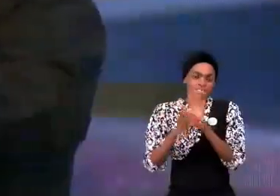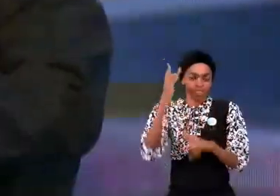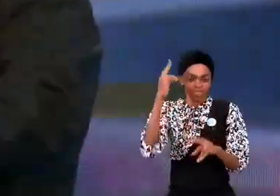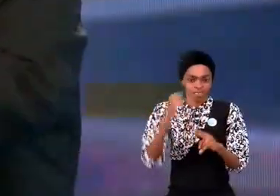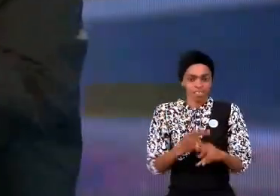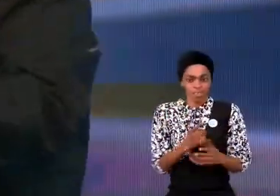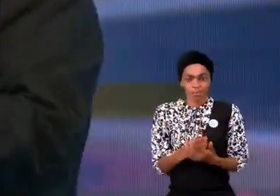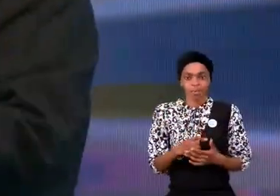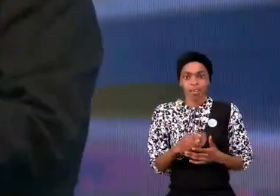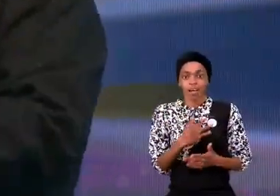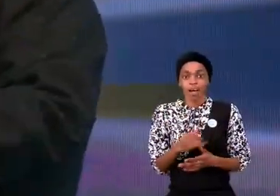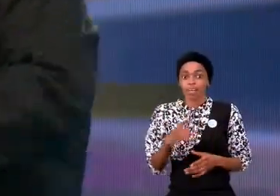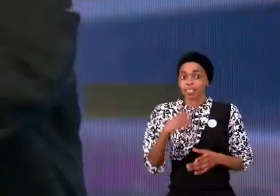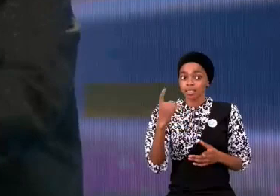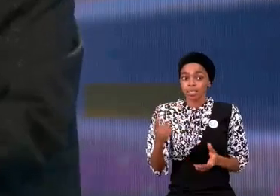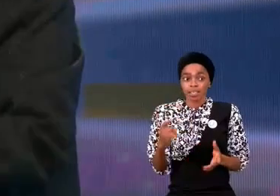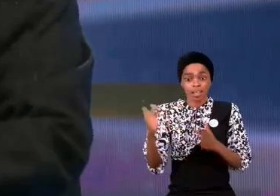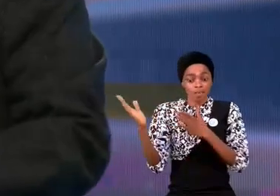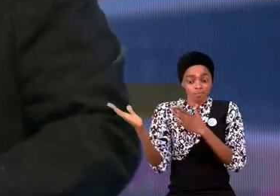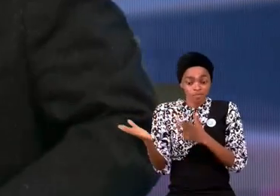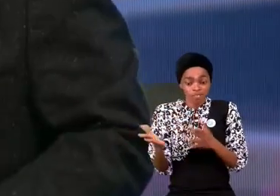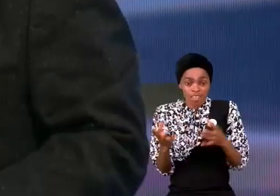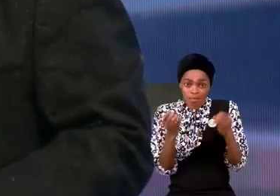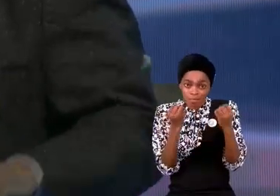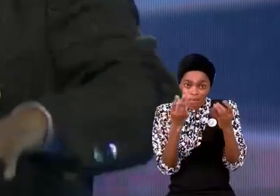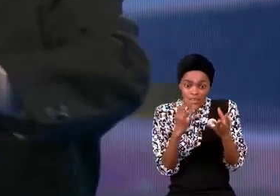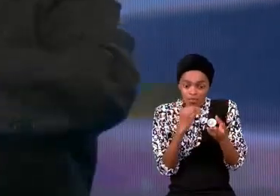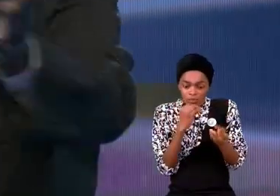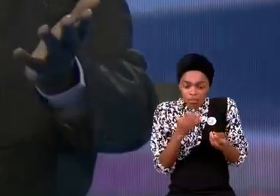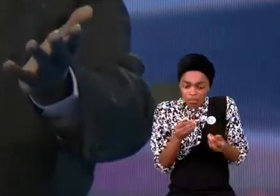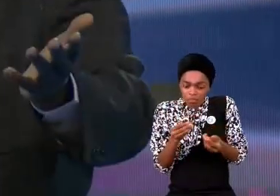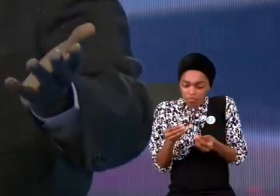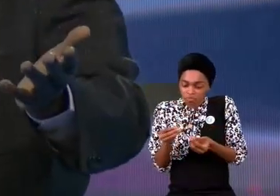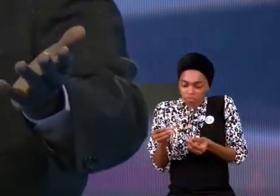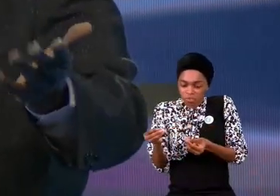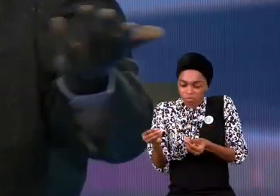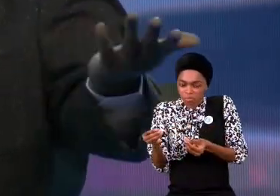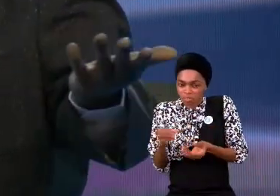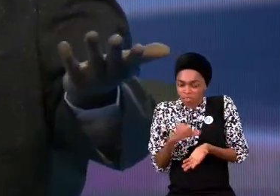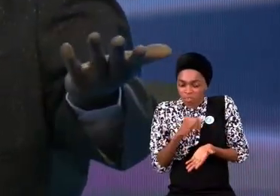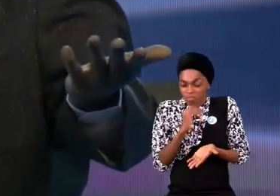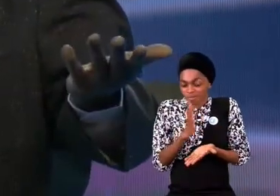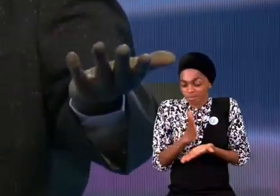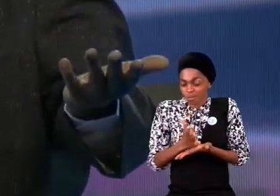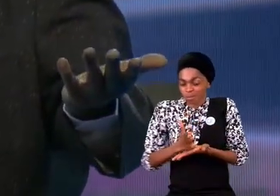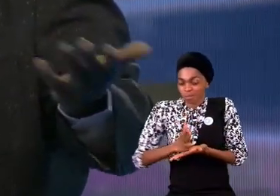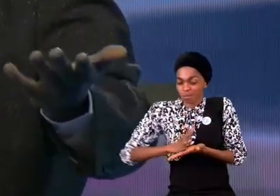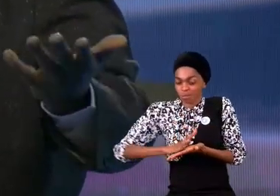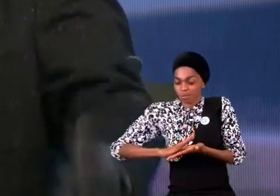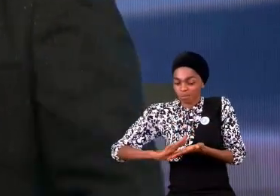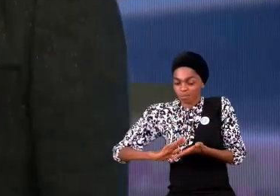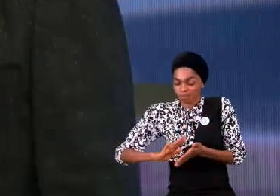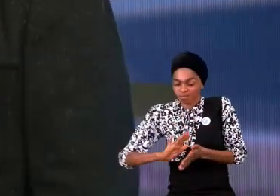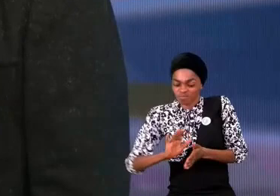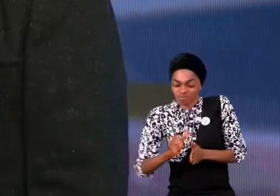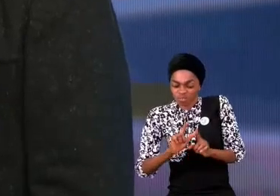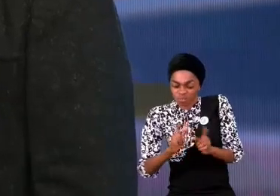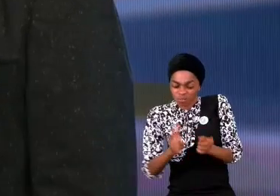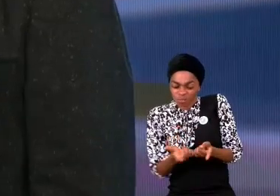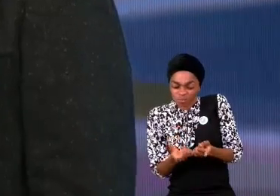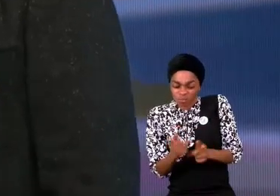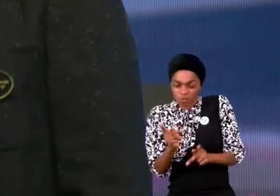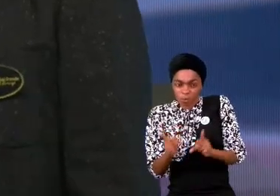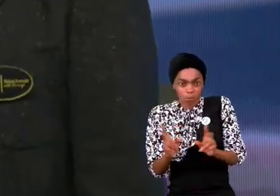not just some, you know, local people there, everywhere. He'll bring many multitudes